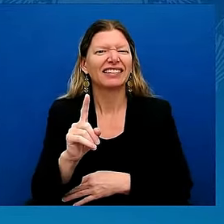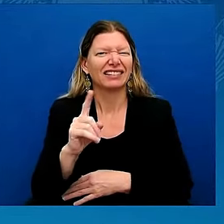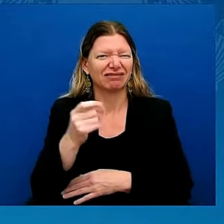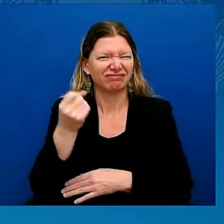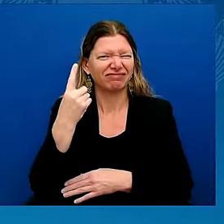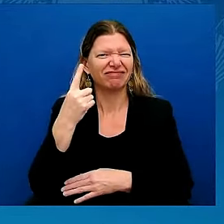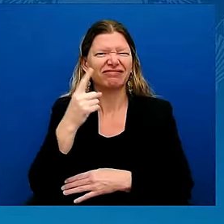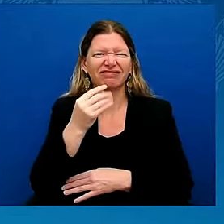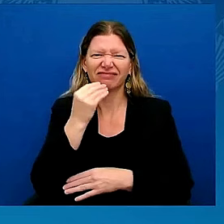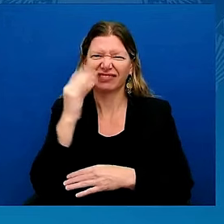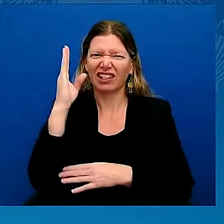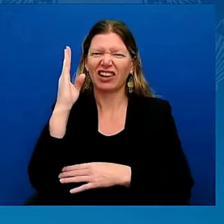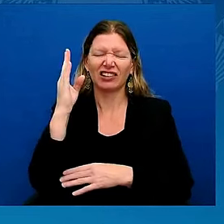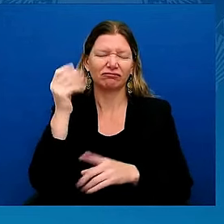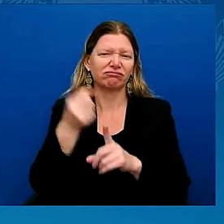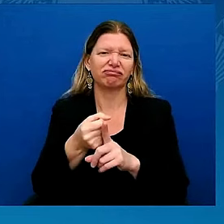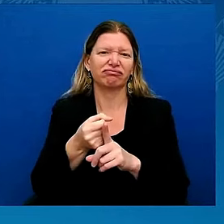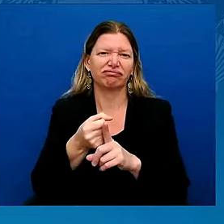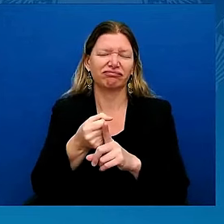No?